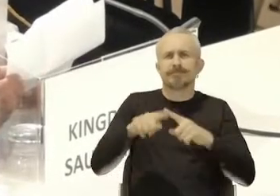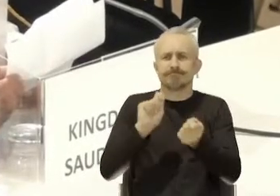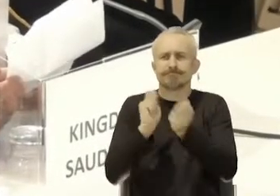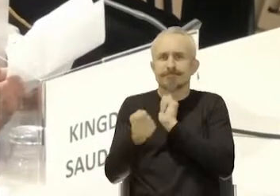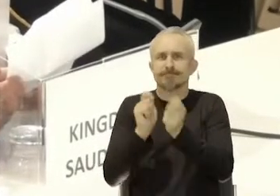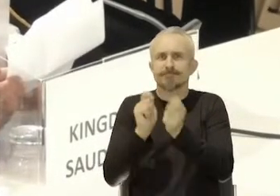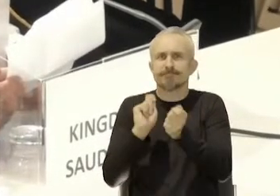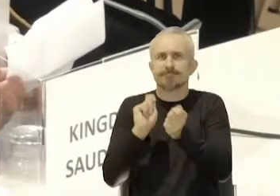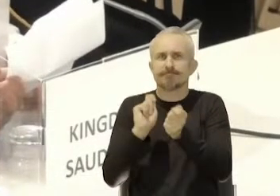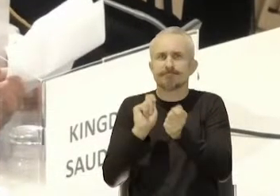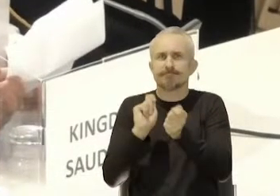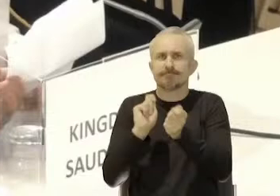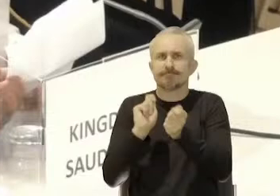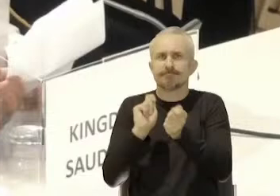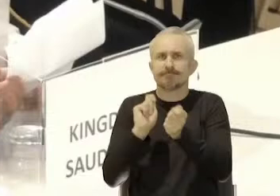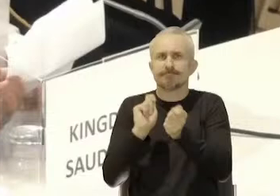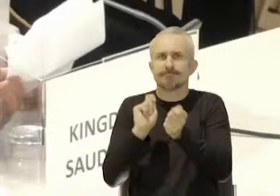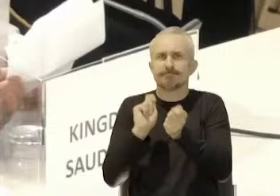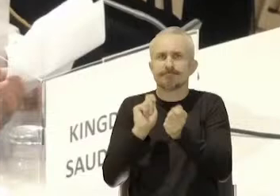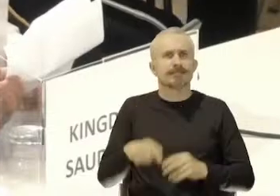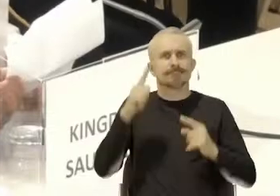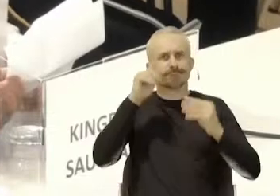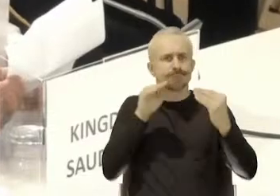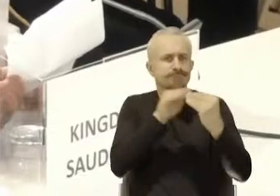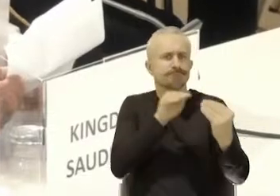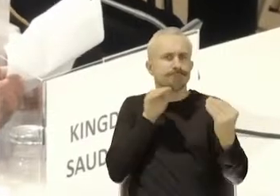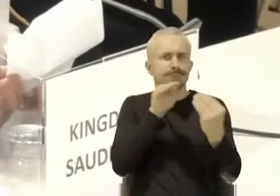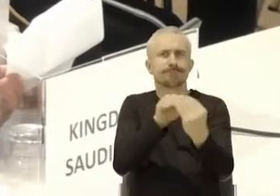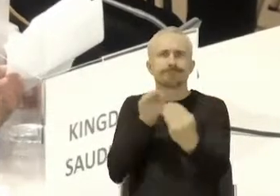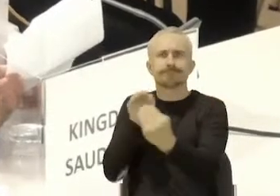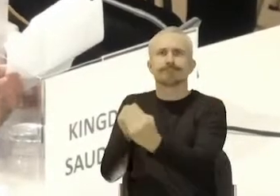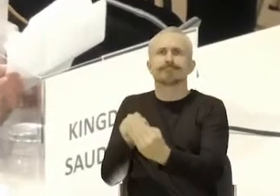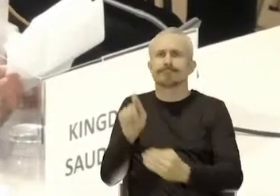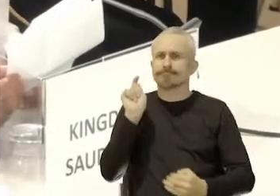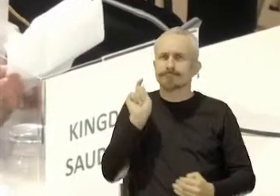the changes in order to adapt